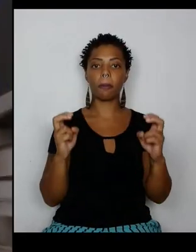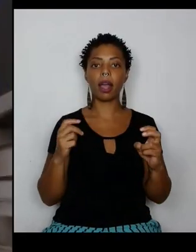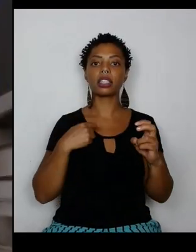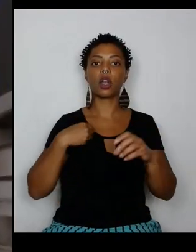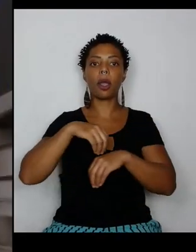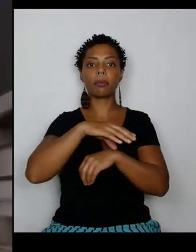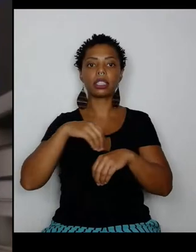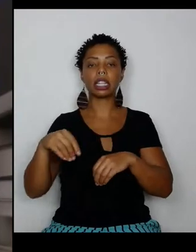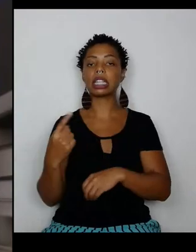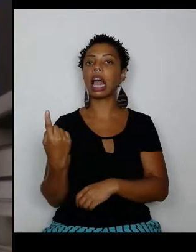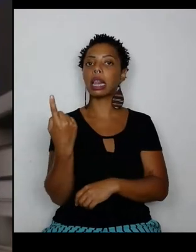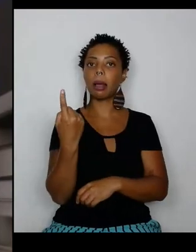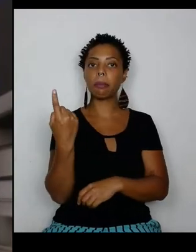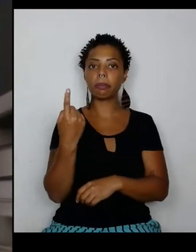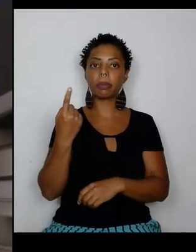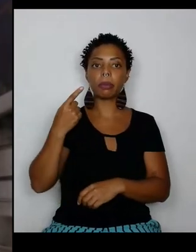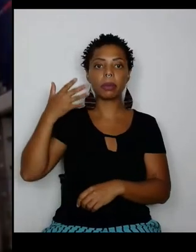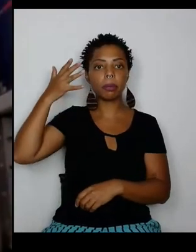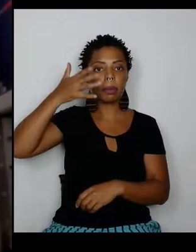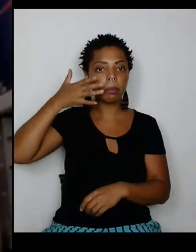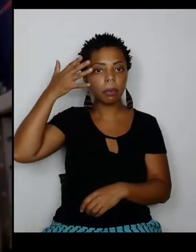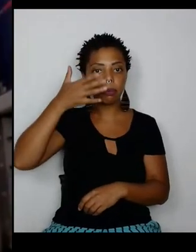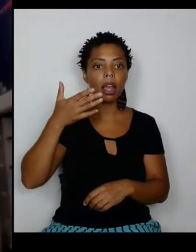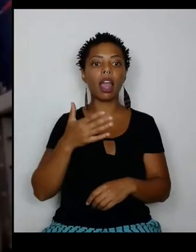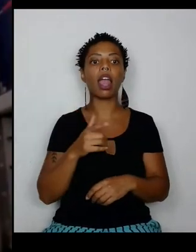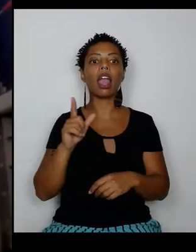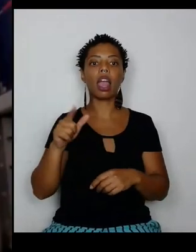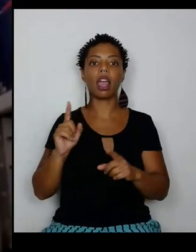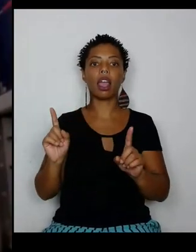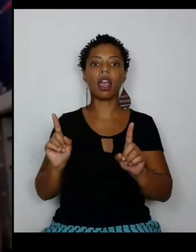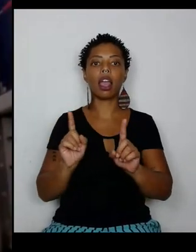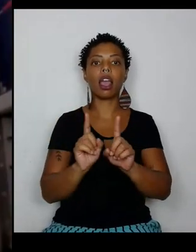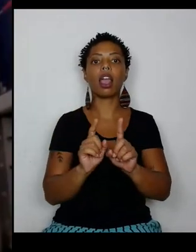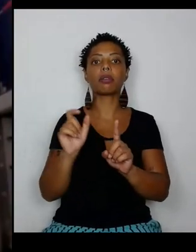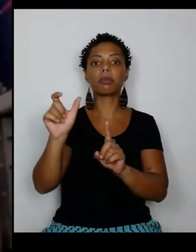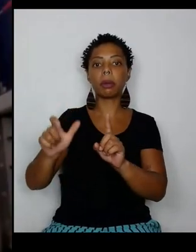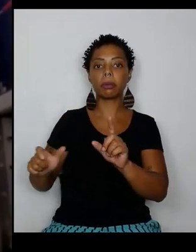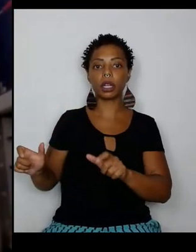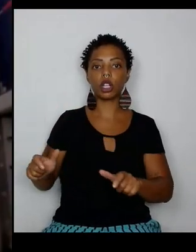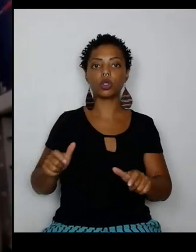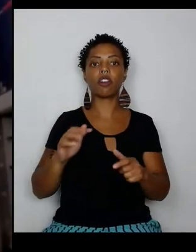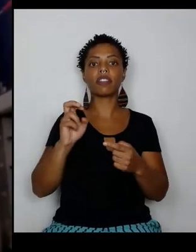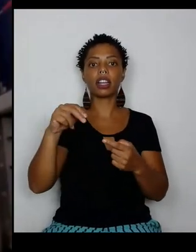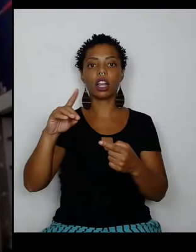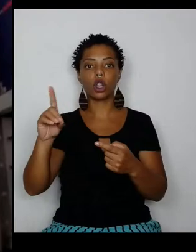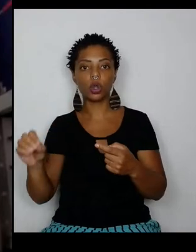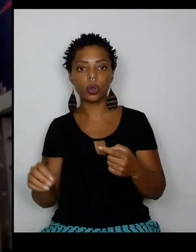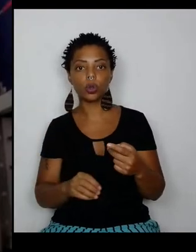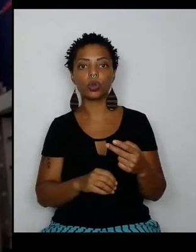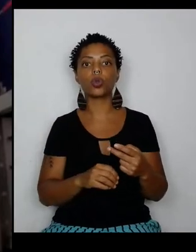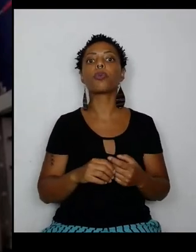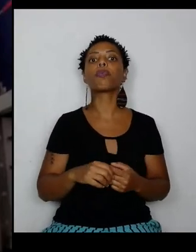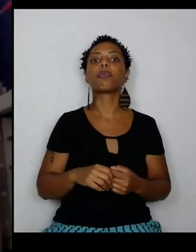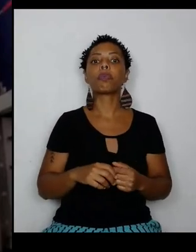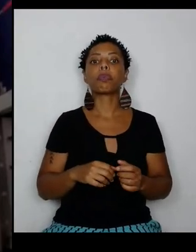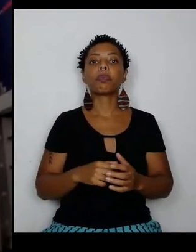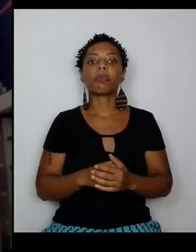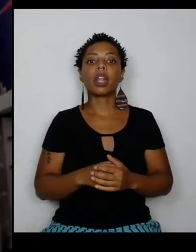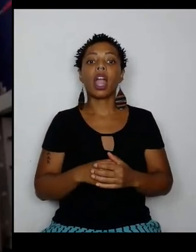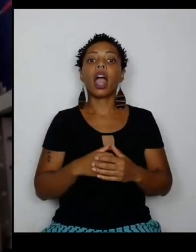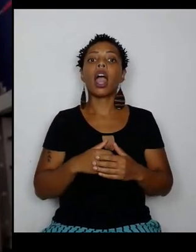curator now we'll be mediating the first round table with linda godard as well as irena